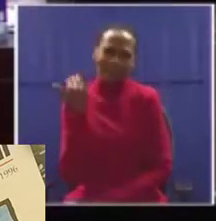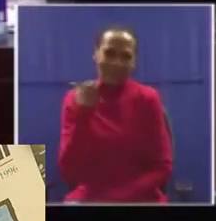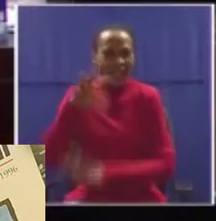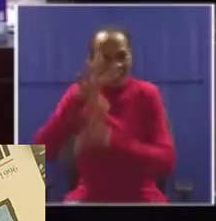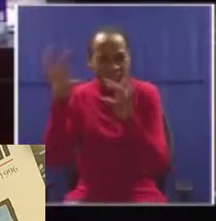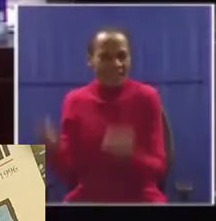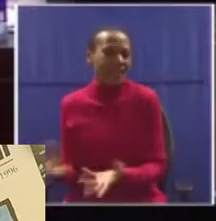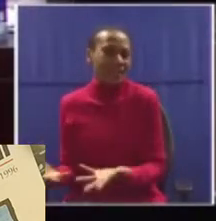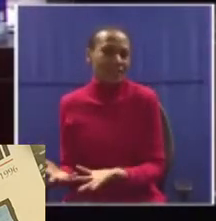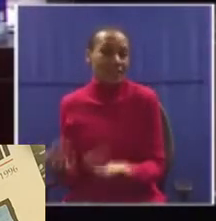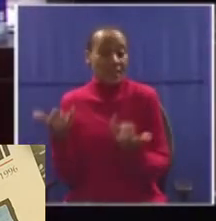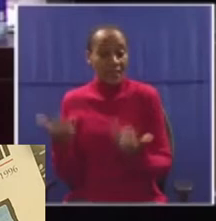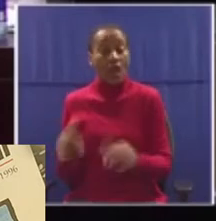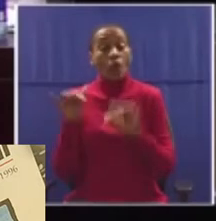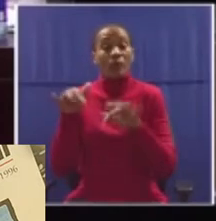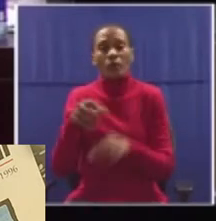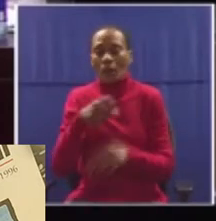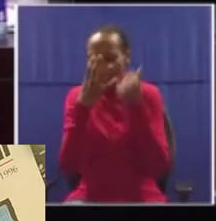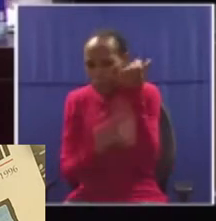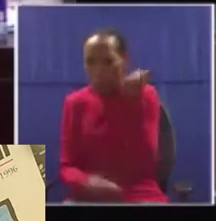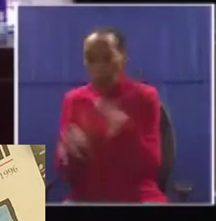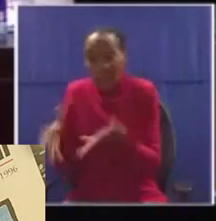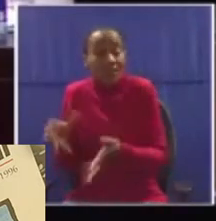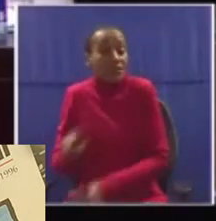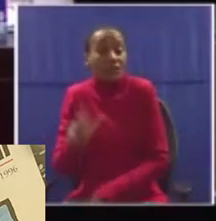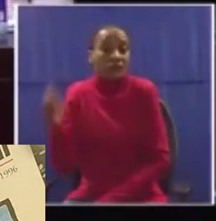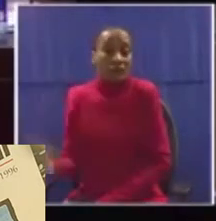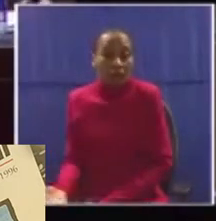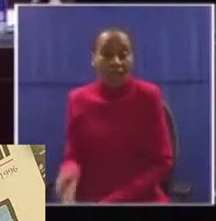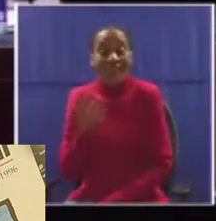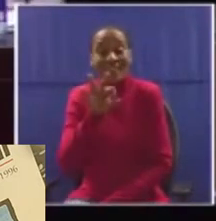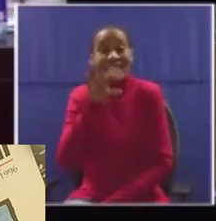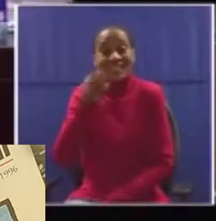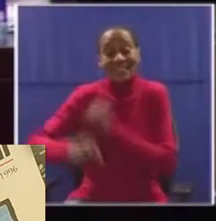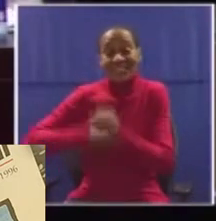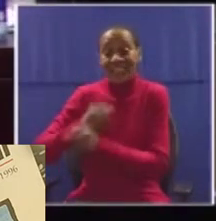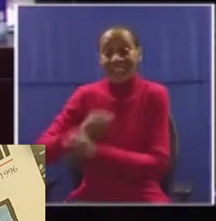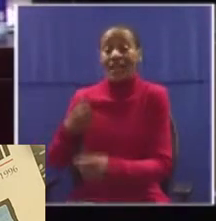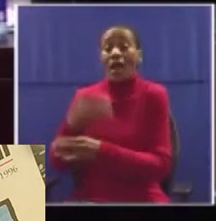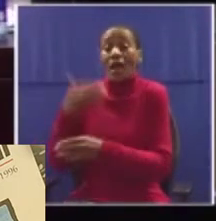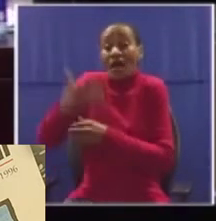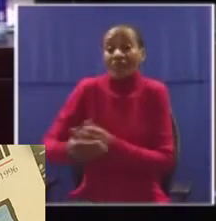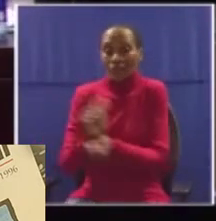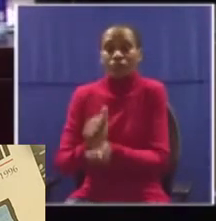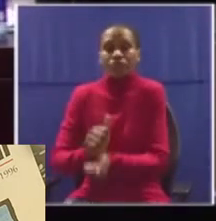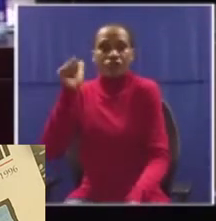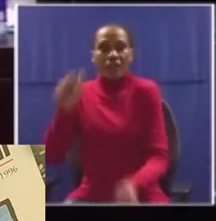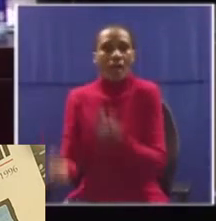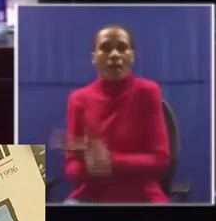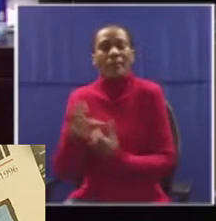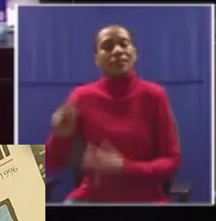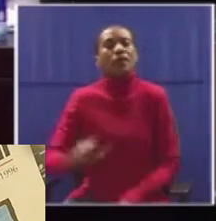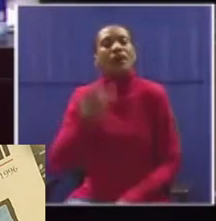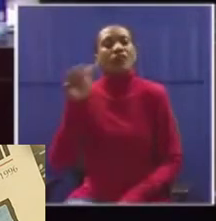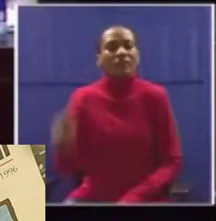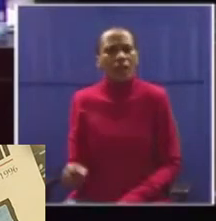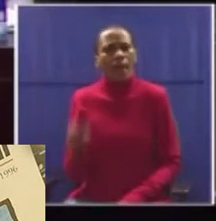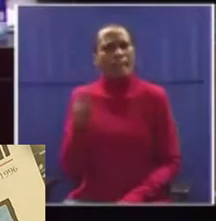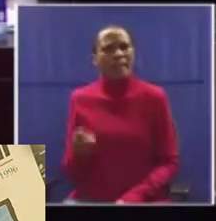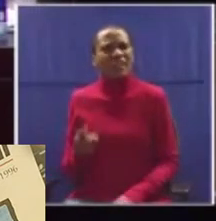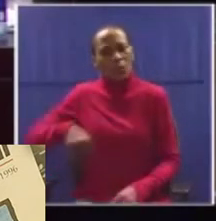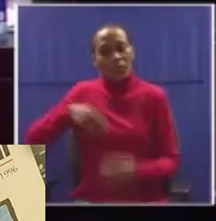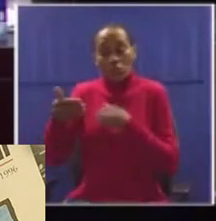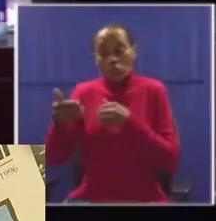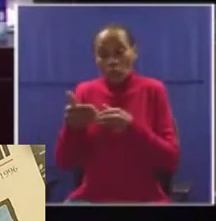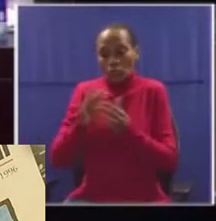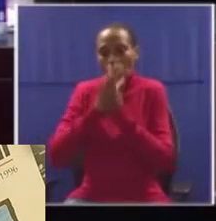crisis that has wiped the food of the tables of millions of households 30 years after our first Democratic elections South Africa is teetering on the brink